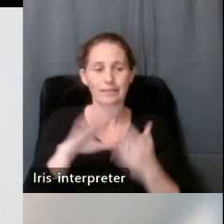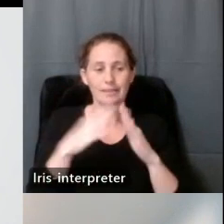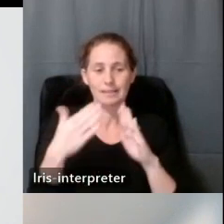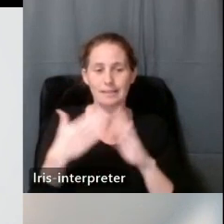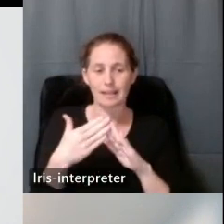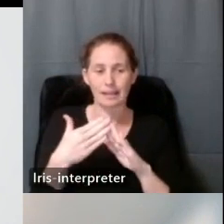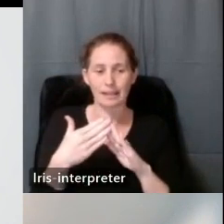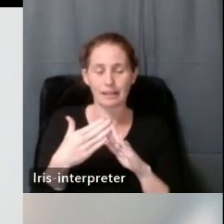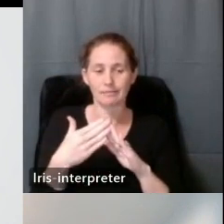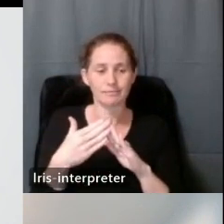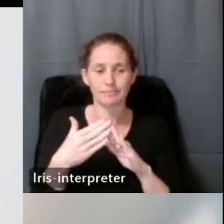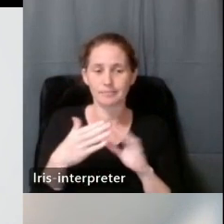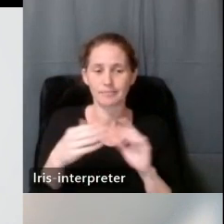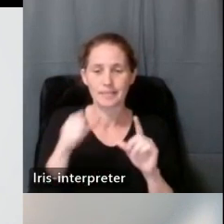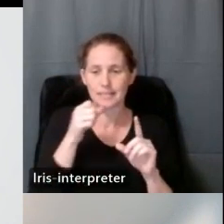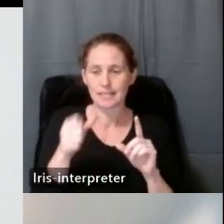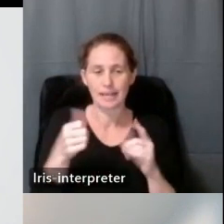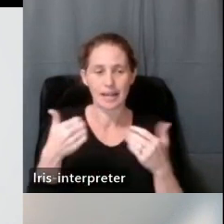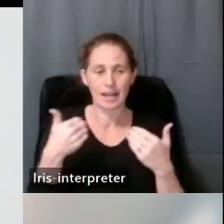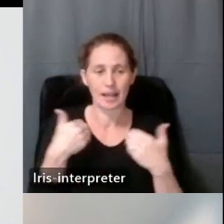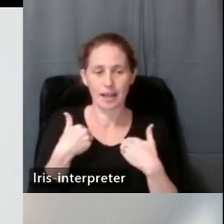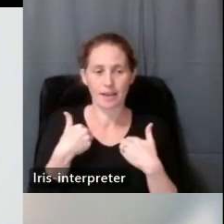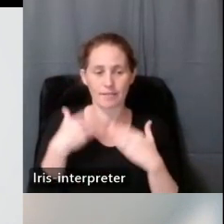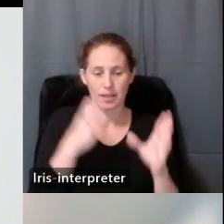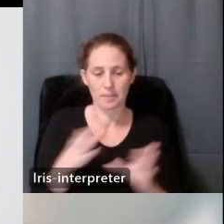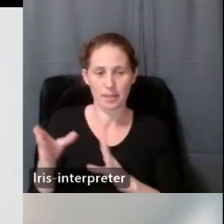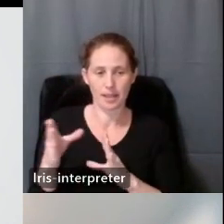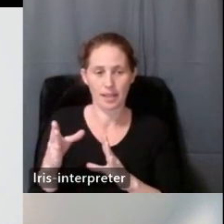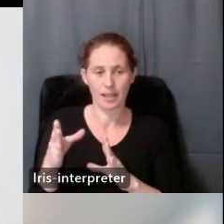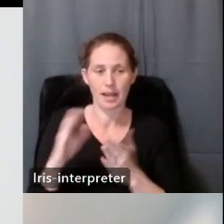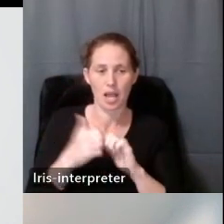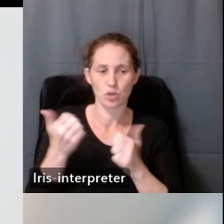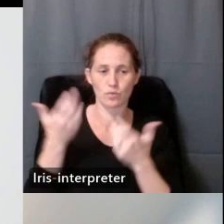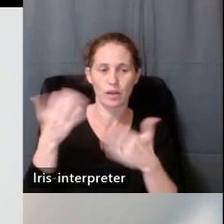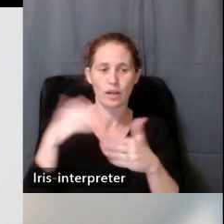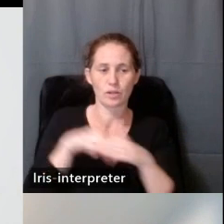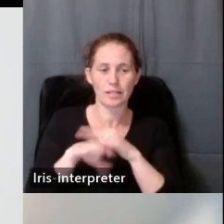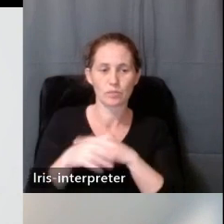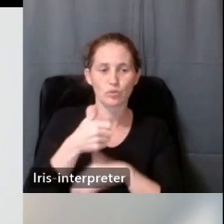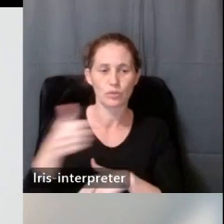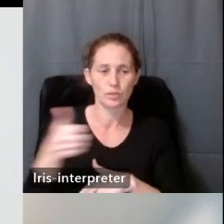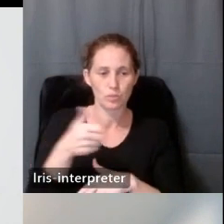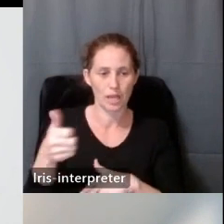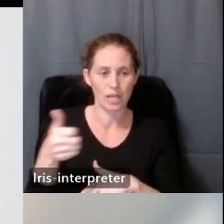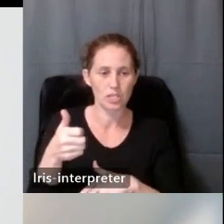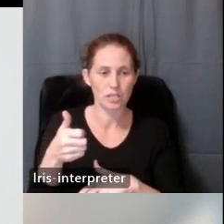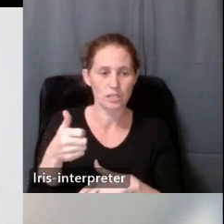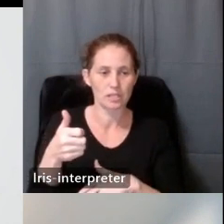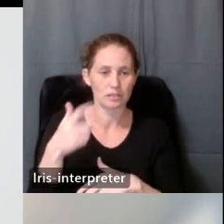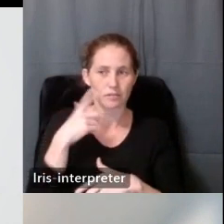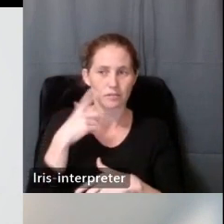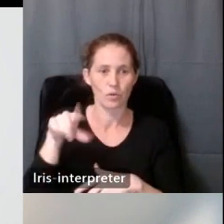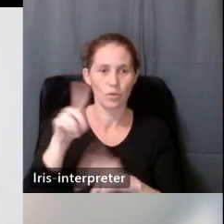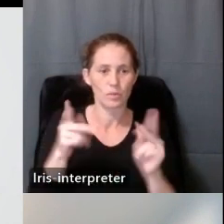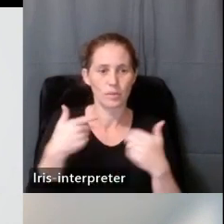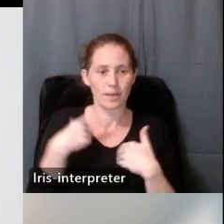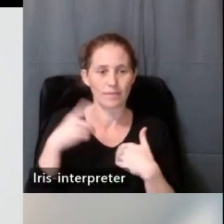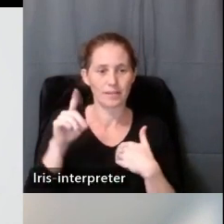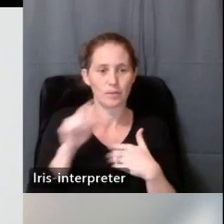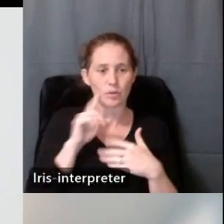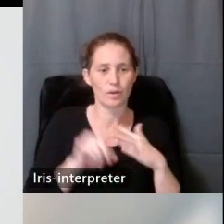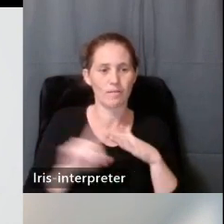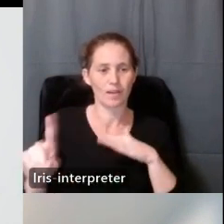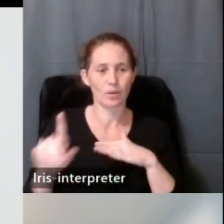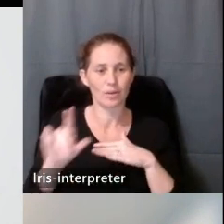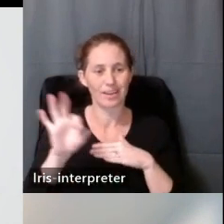city failed to have a plan to provide accessible transportation to people with disabilities to